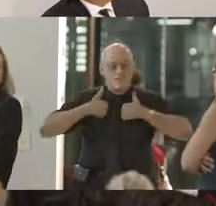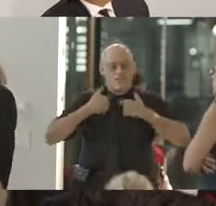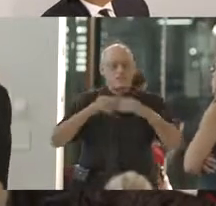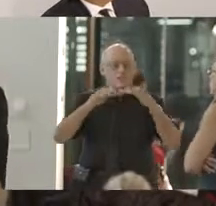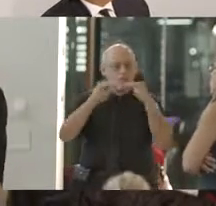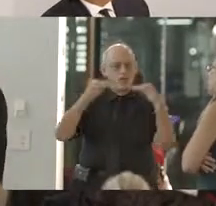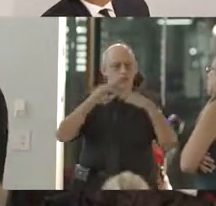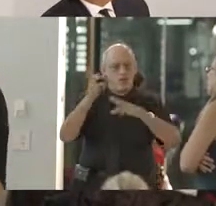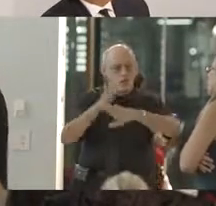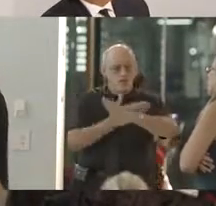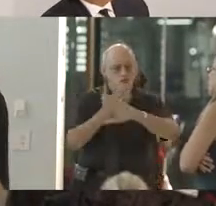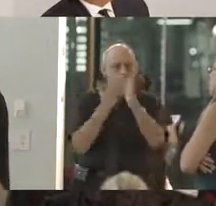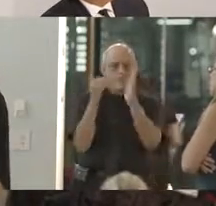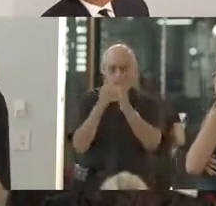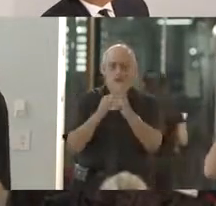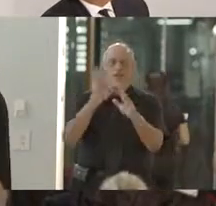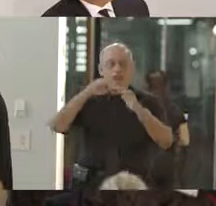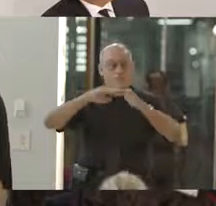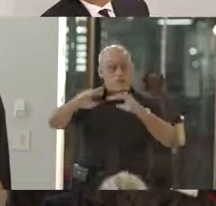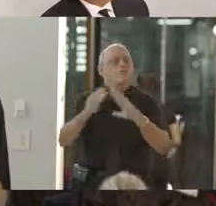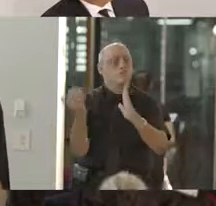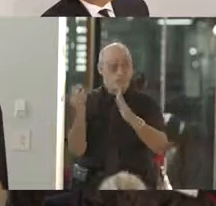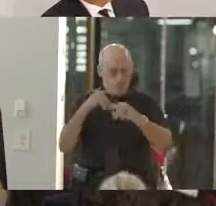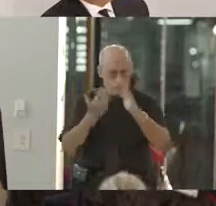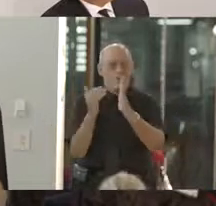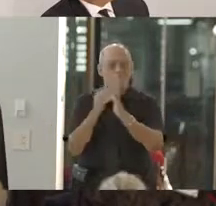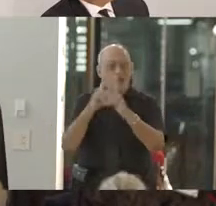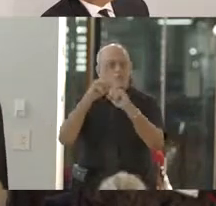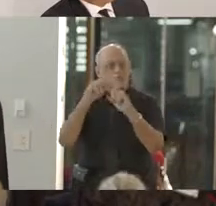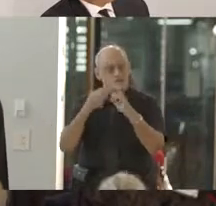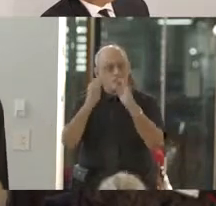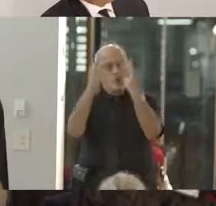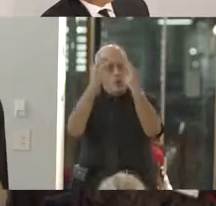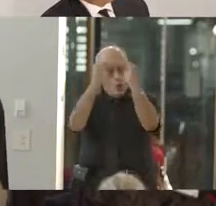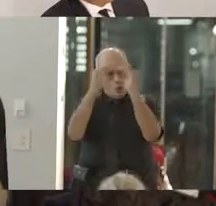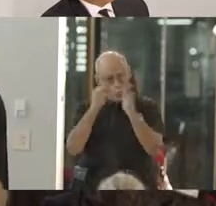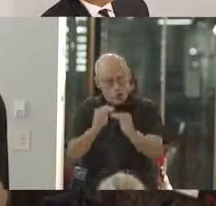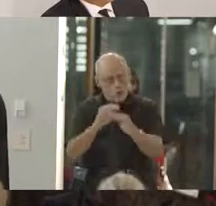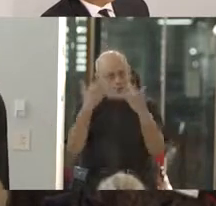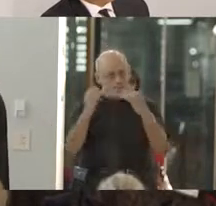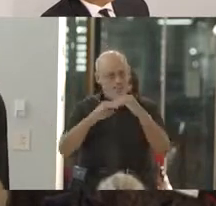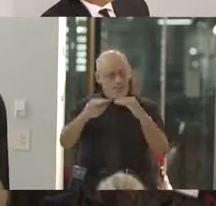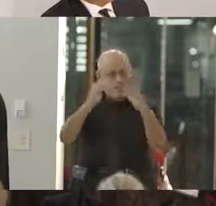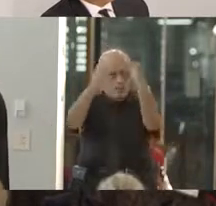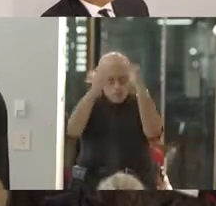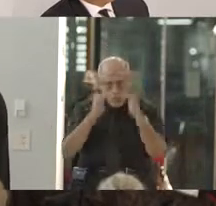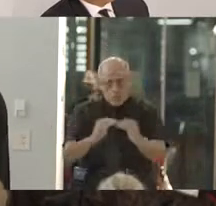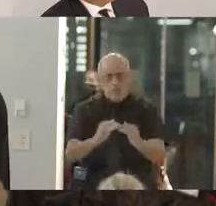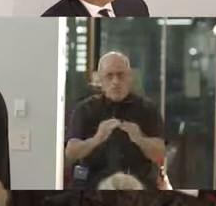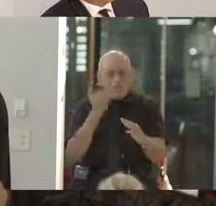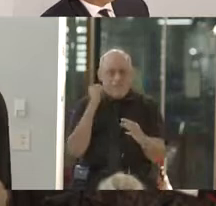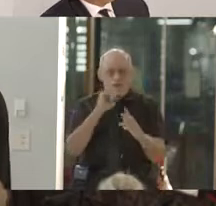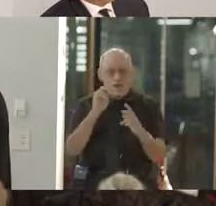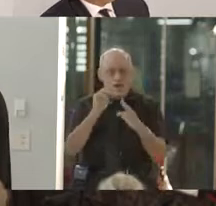to be reconstructed. When that platform is reconstructed, we'll need to grade back down to the existing level here, assuming that we're not